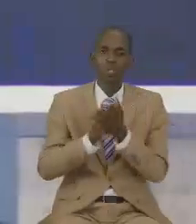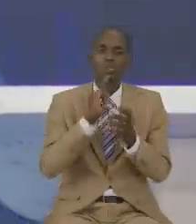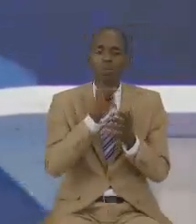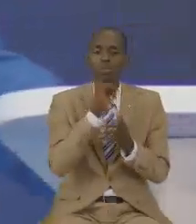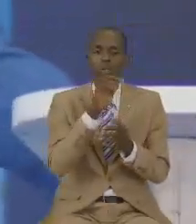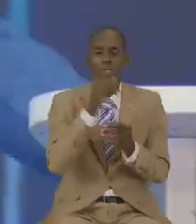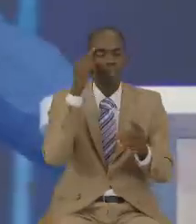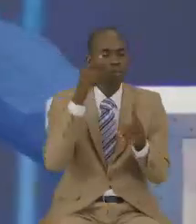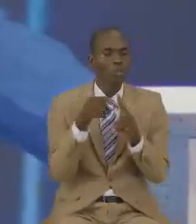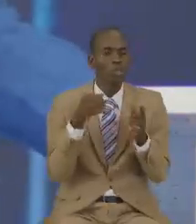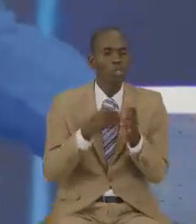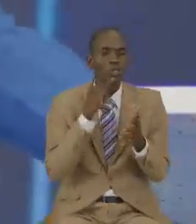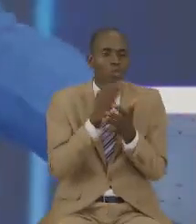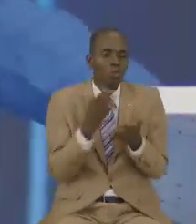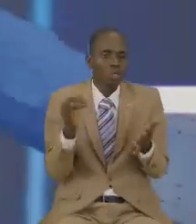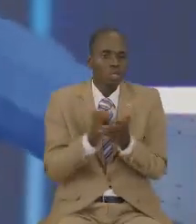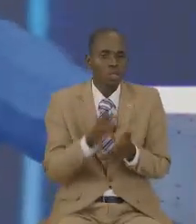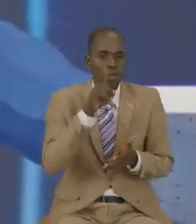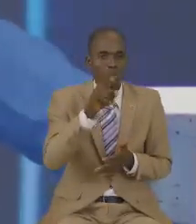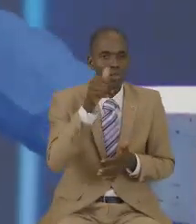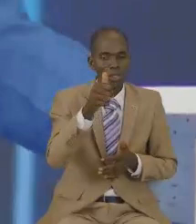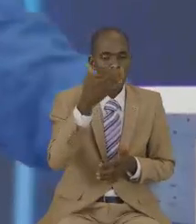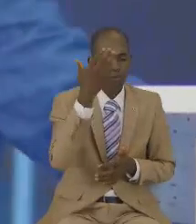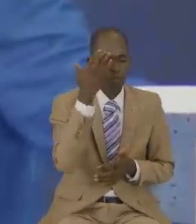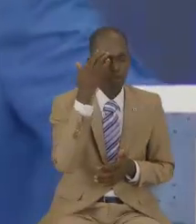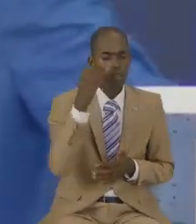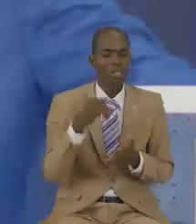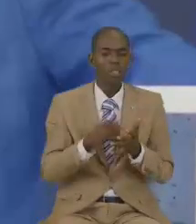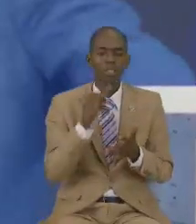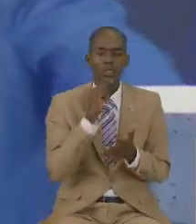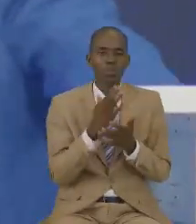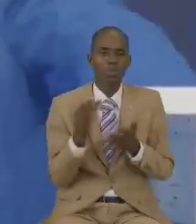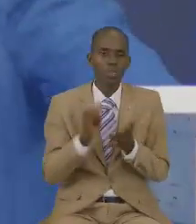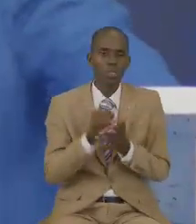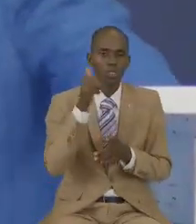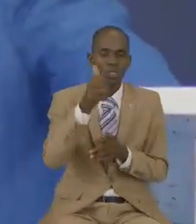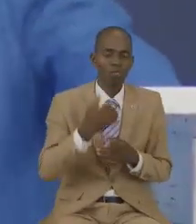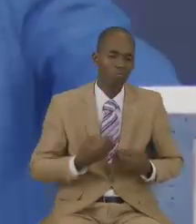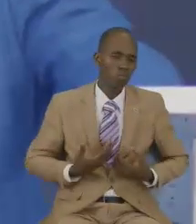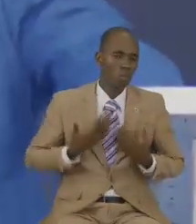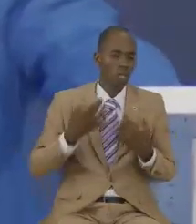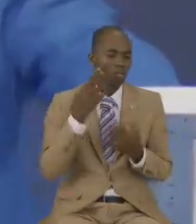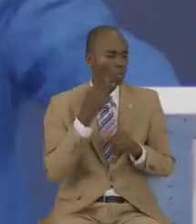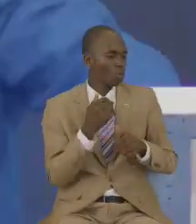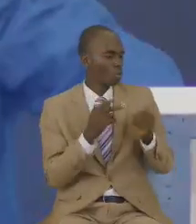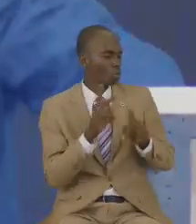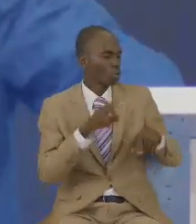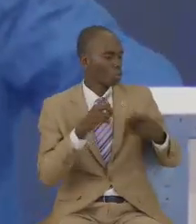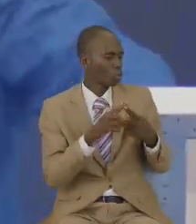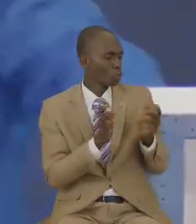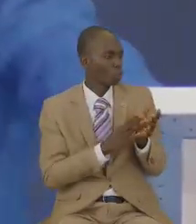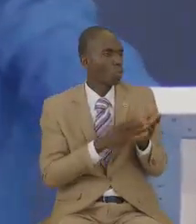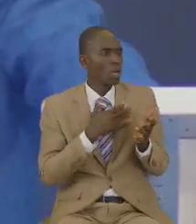It's something that you realize by yourself. I see other people, they quit school and they're doing petty trading